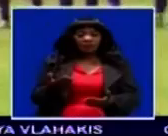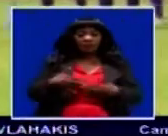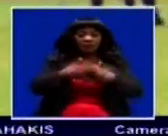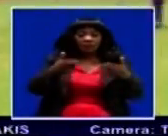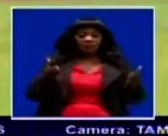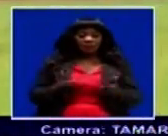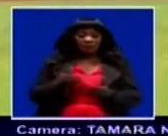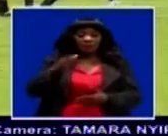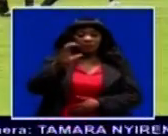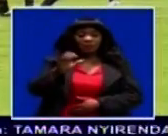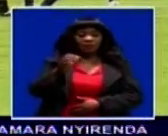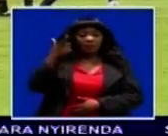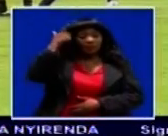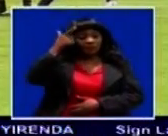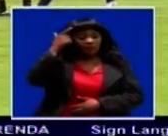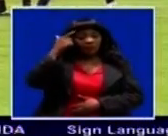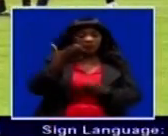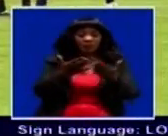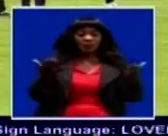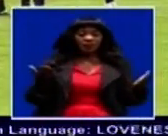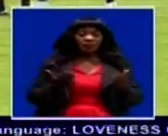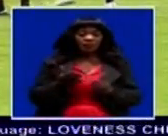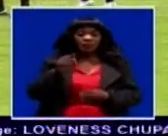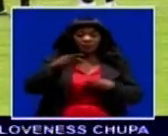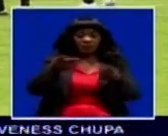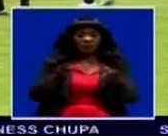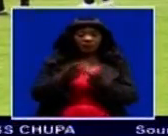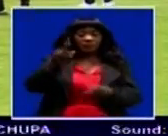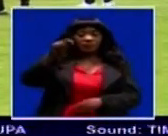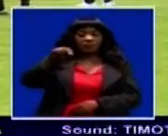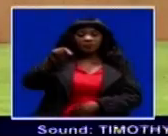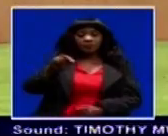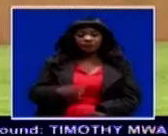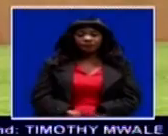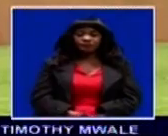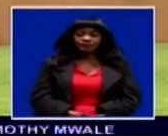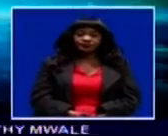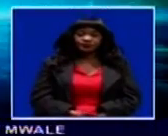opener set for the Levi Mwanawasa Stadium in Ndola.